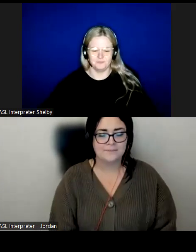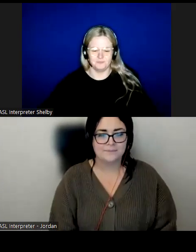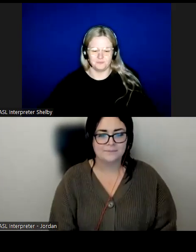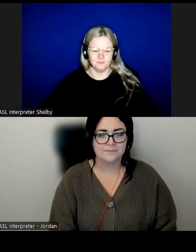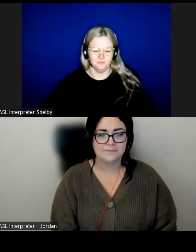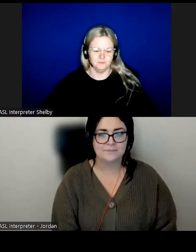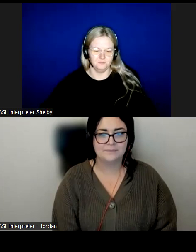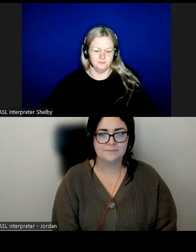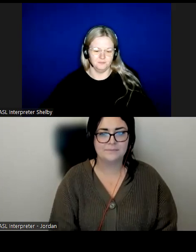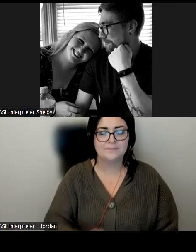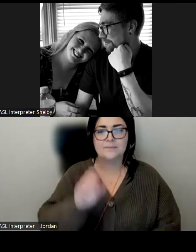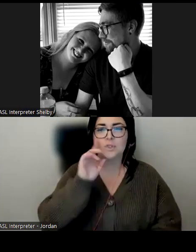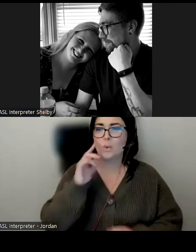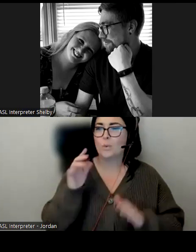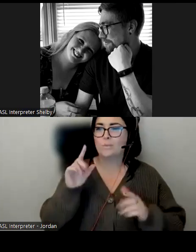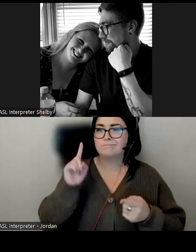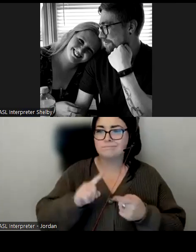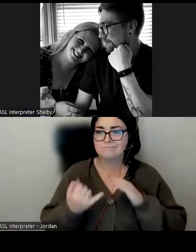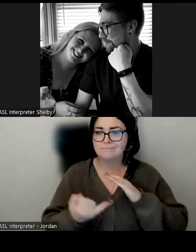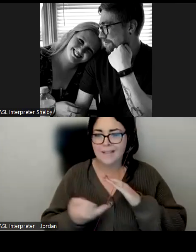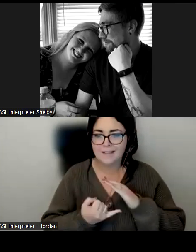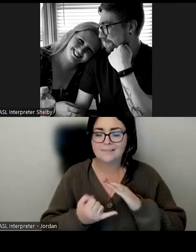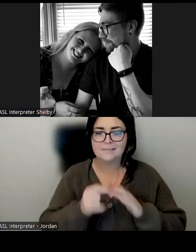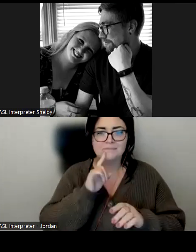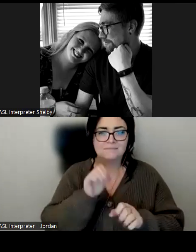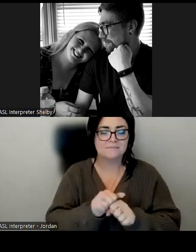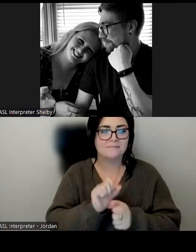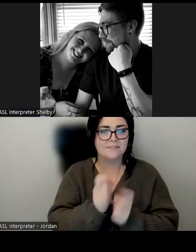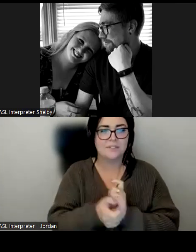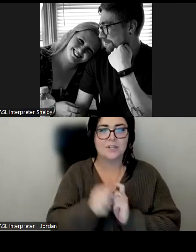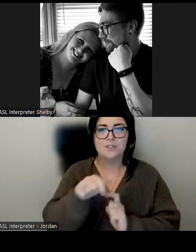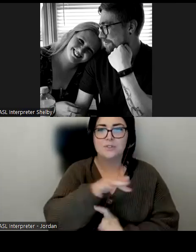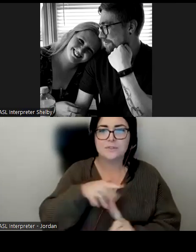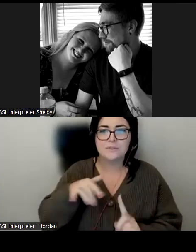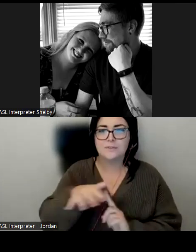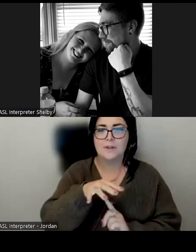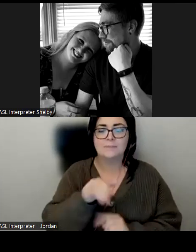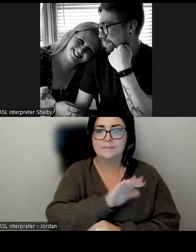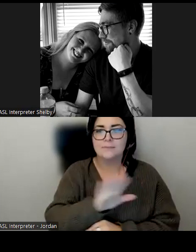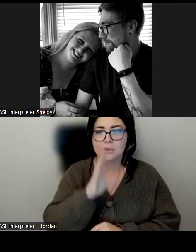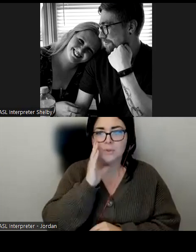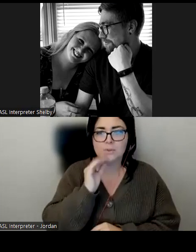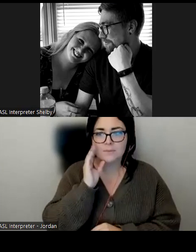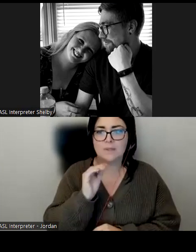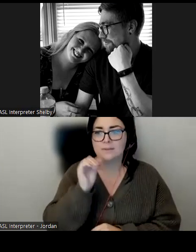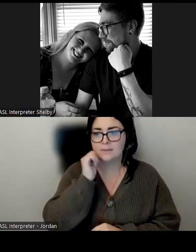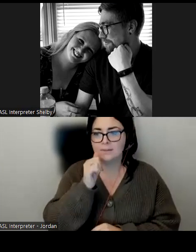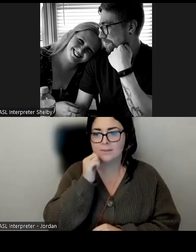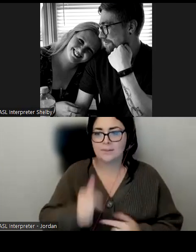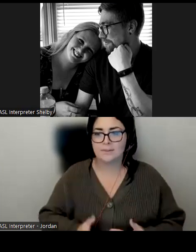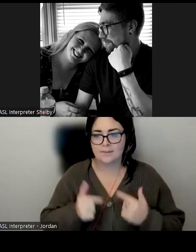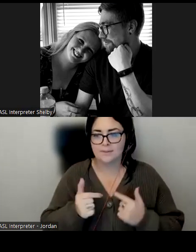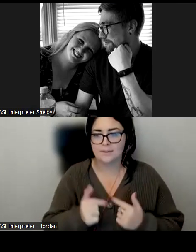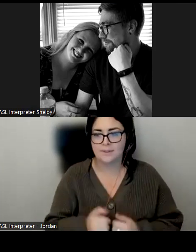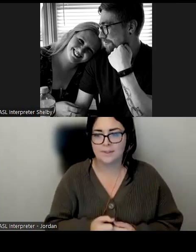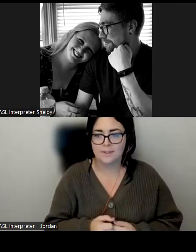that environmental change to what your experience is on a daily basis, that can